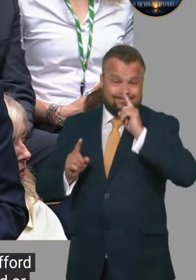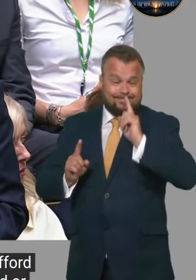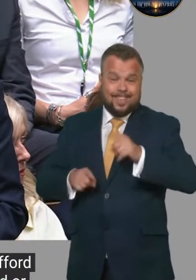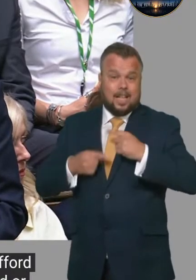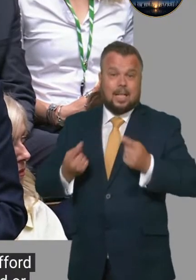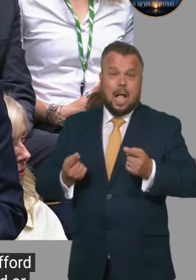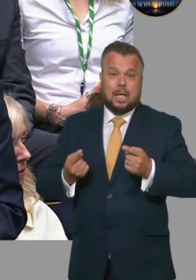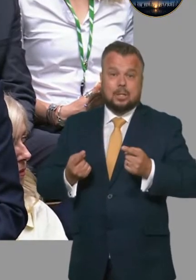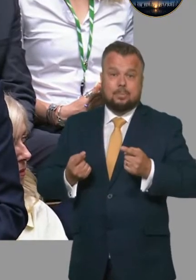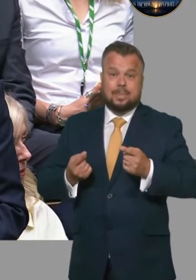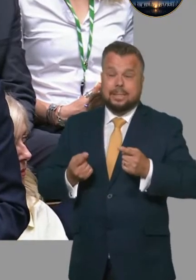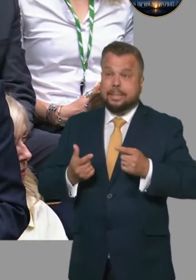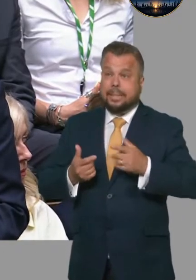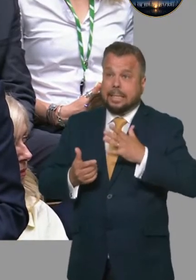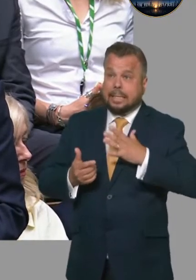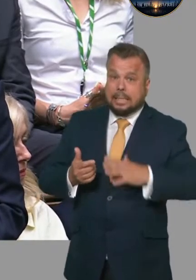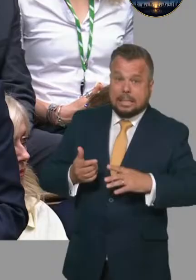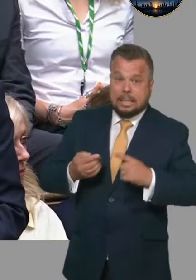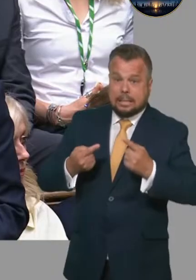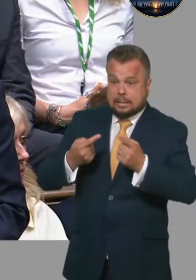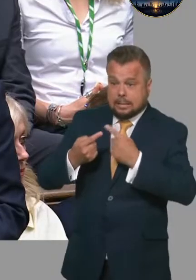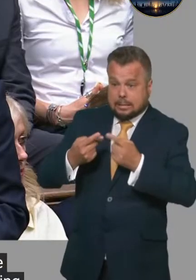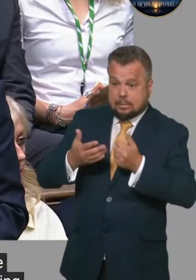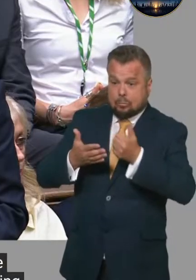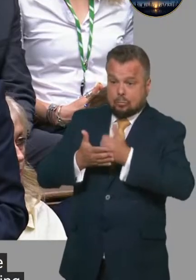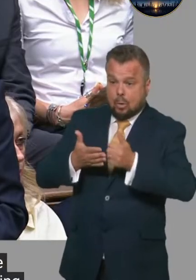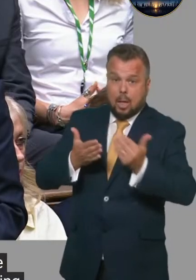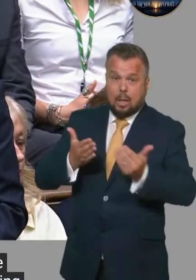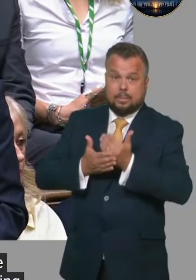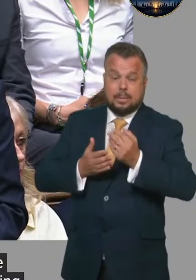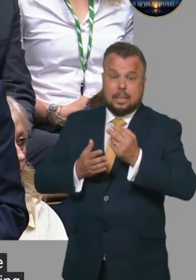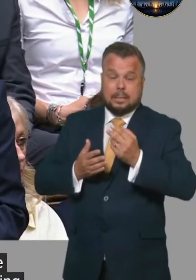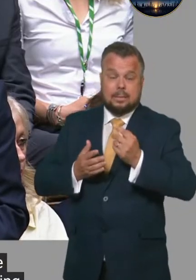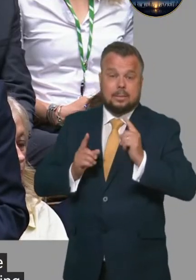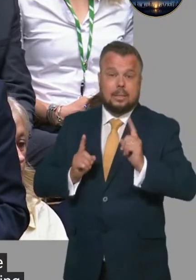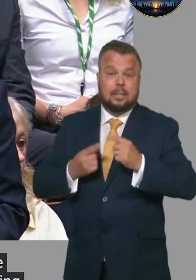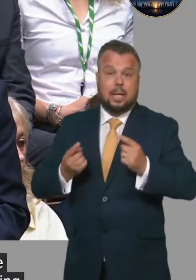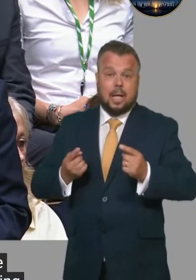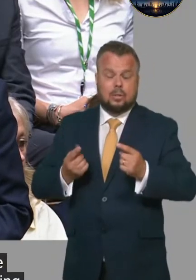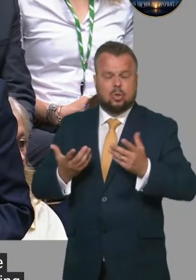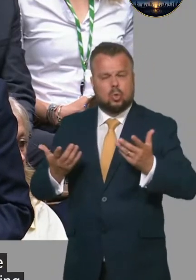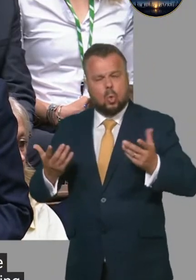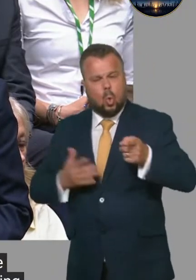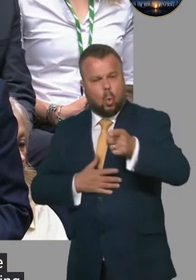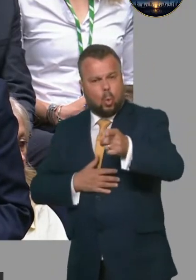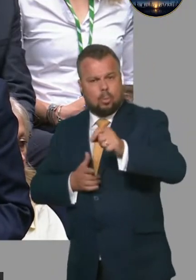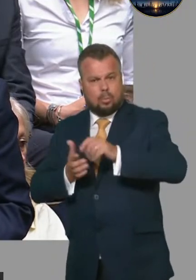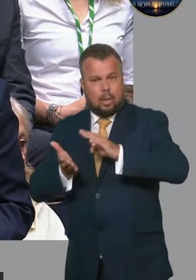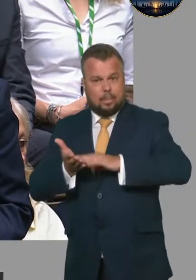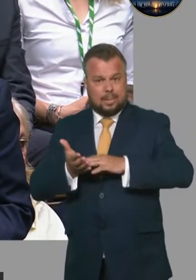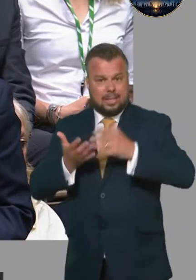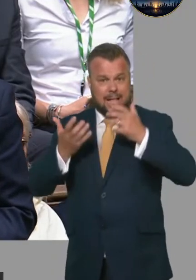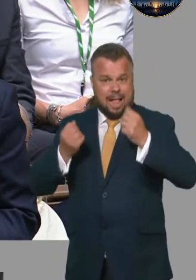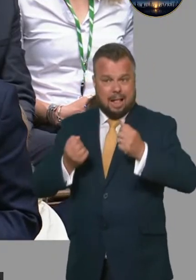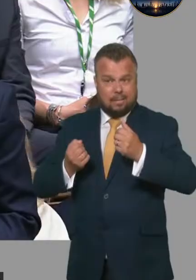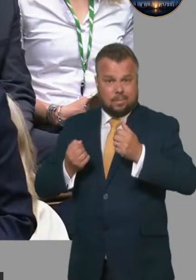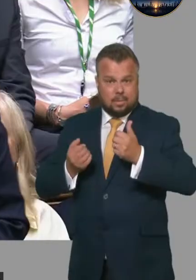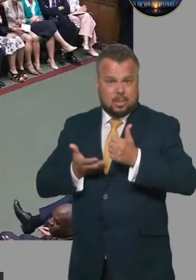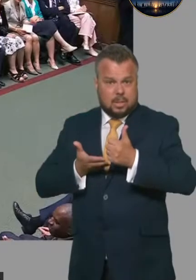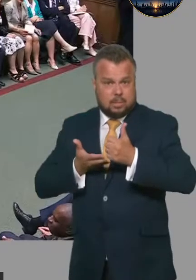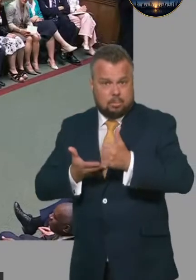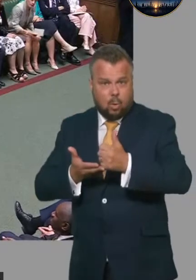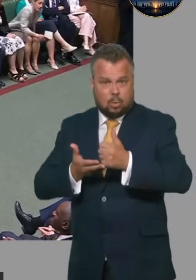Cancer Private Members Bill to ensure that future governments remain accountable for delivering its targets and